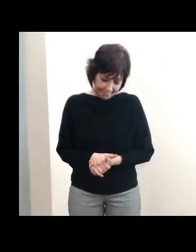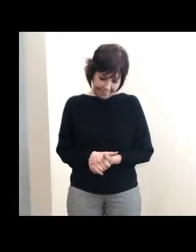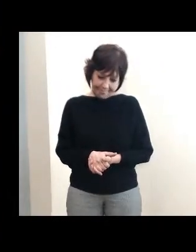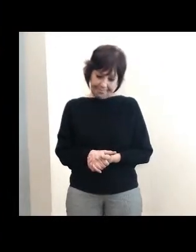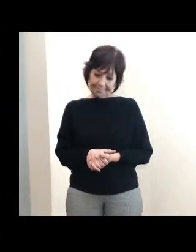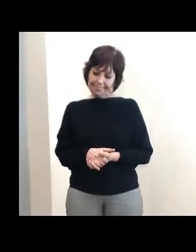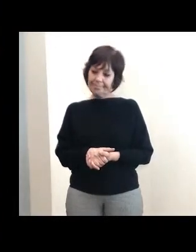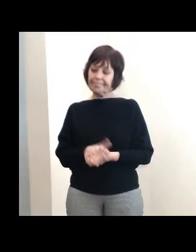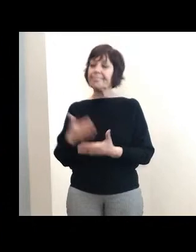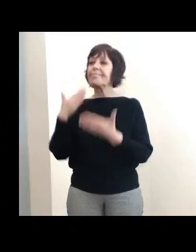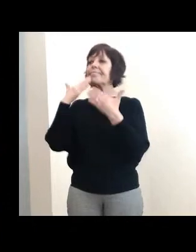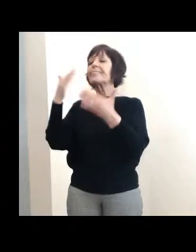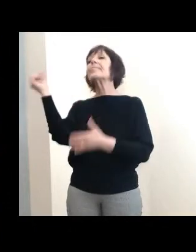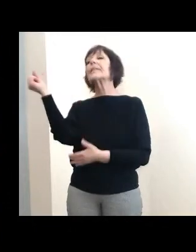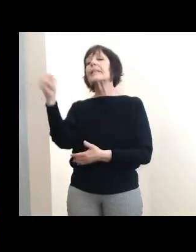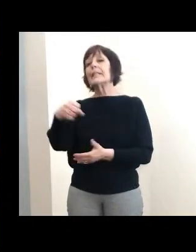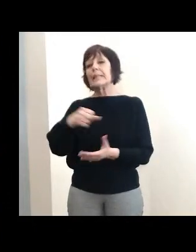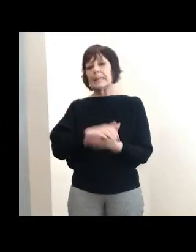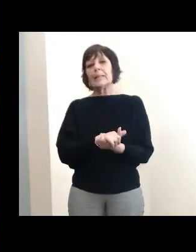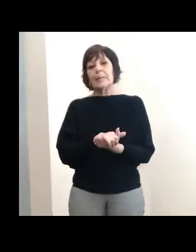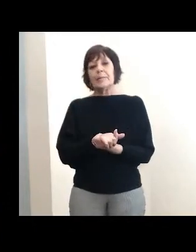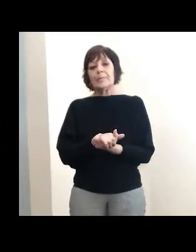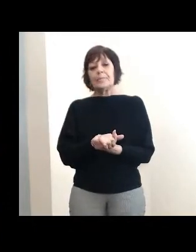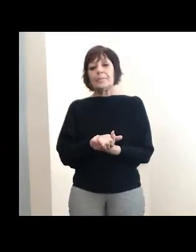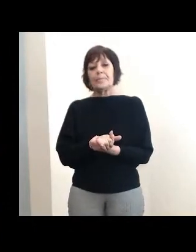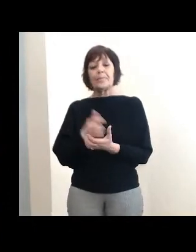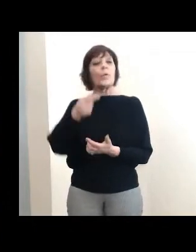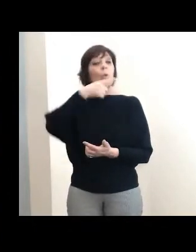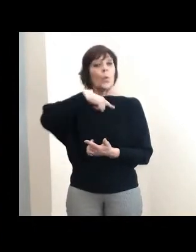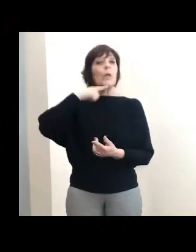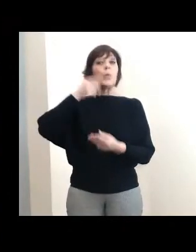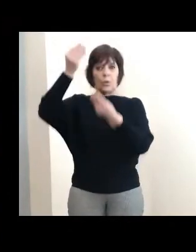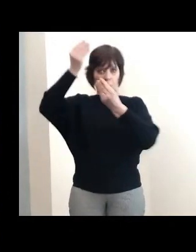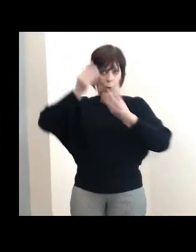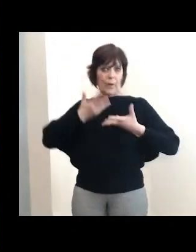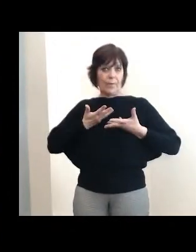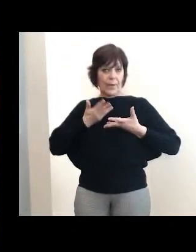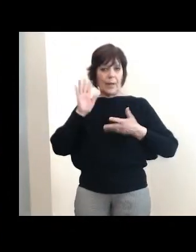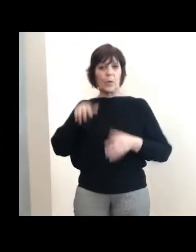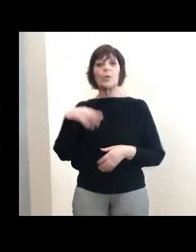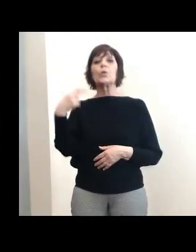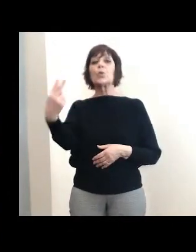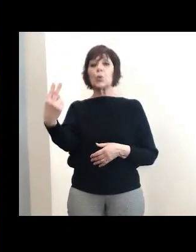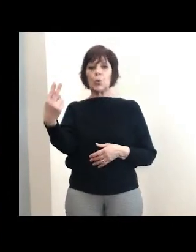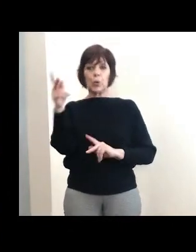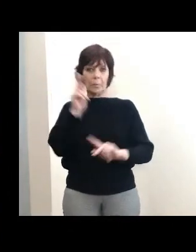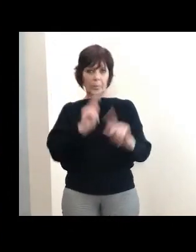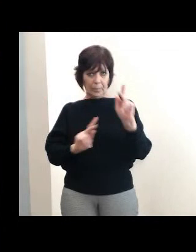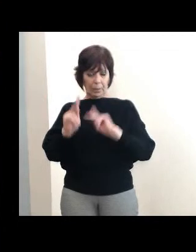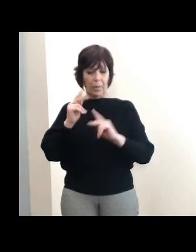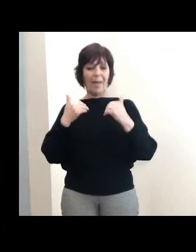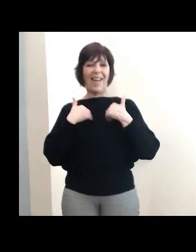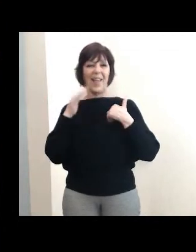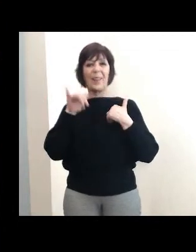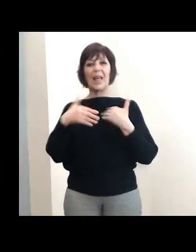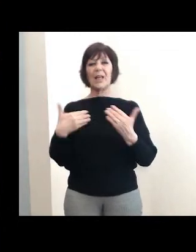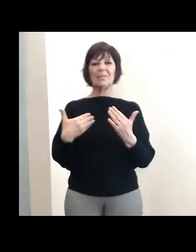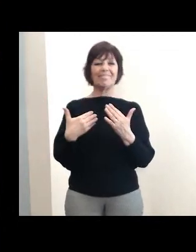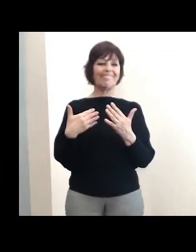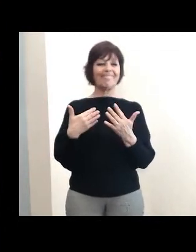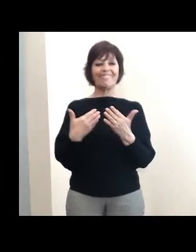All right, thank you. Yes, so we were also notified that there were 2 individuals that had